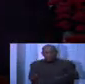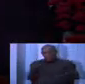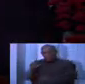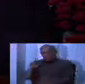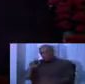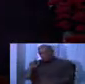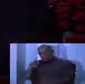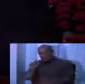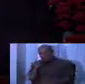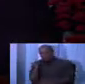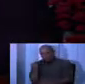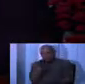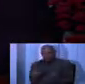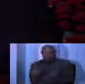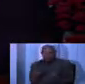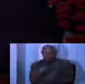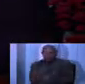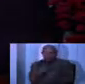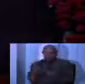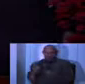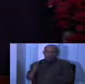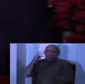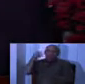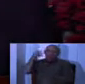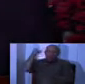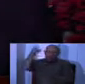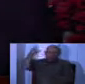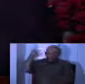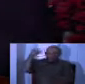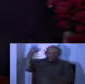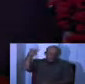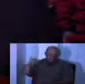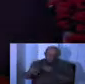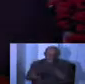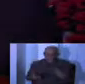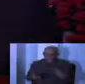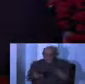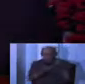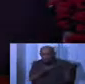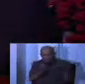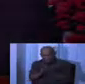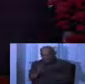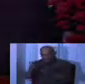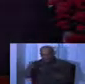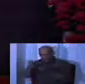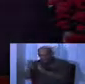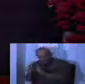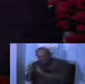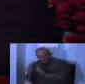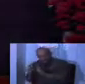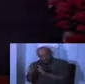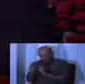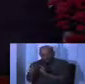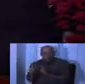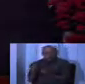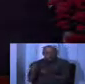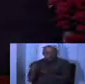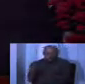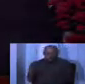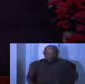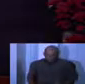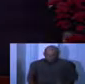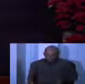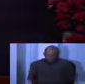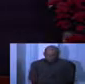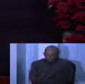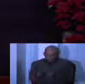Angeles, not only tonight, but in the days to come. Bring that gift in. Just our loose change that perhaps